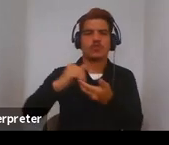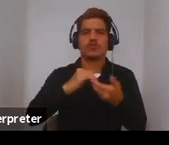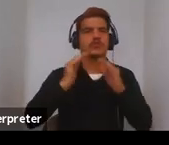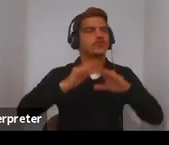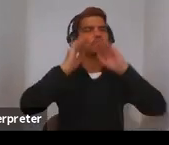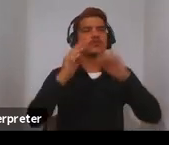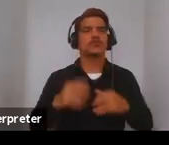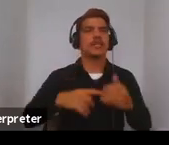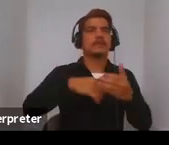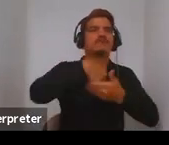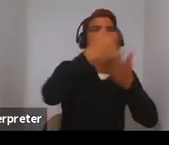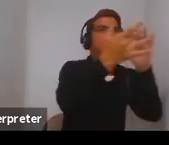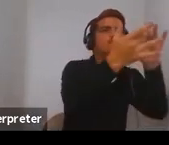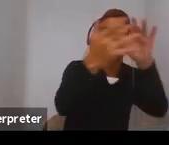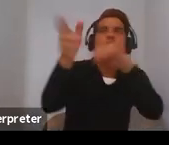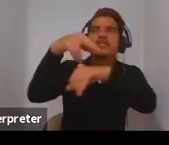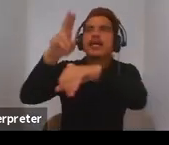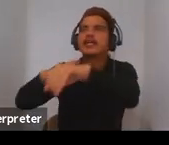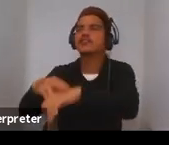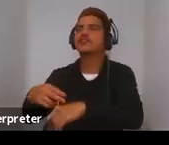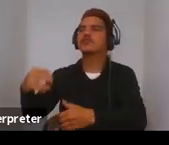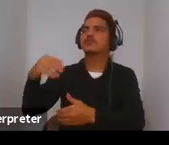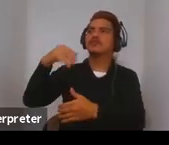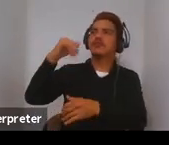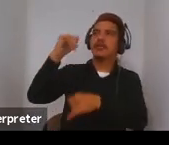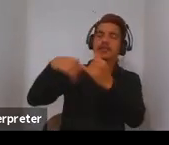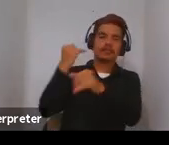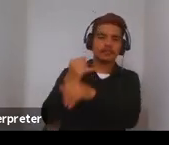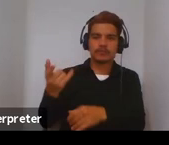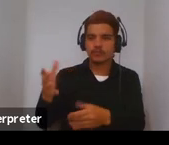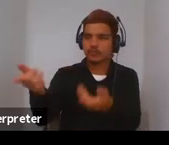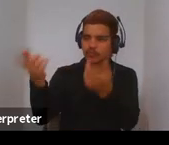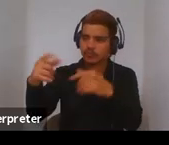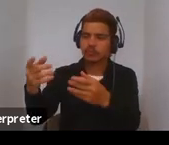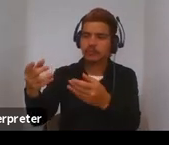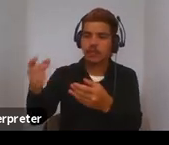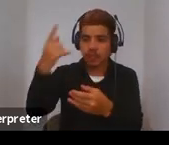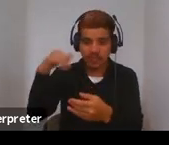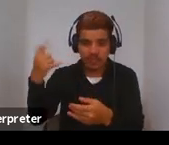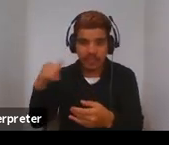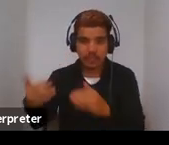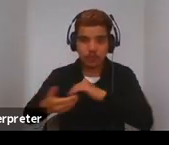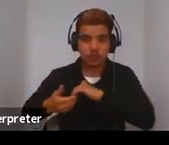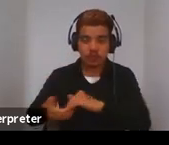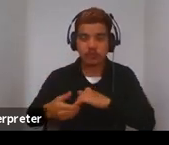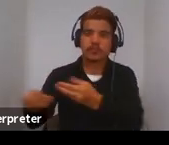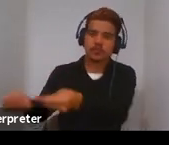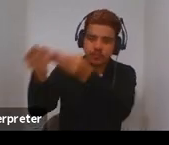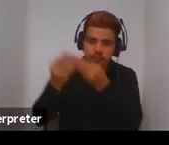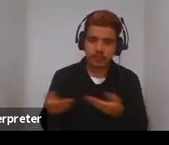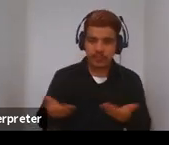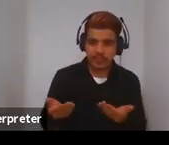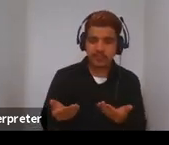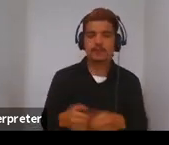and international experts, bringing CalCASA in, attending the national conferences to get the most